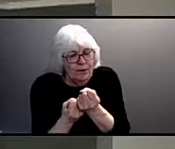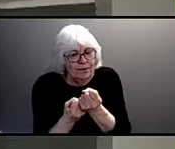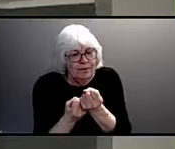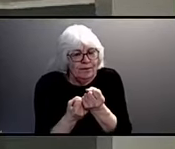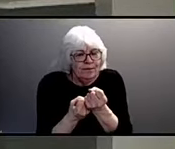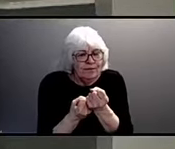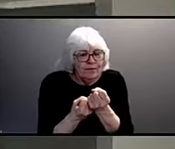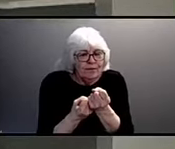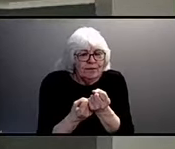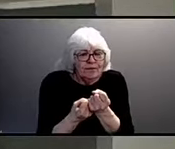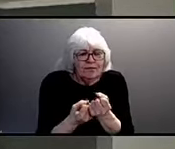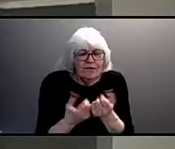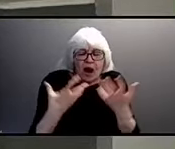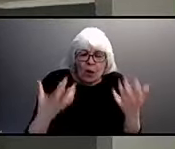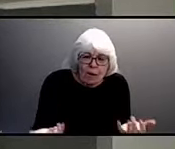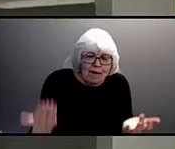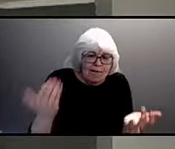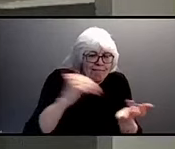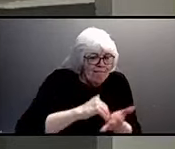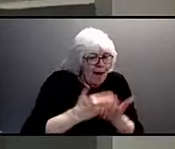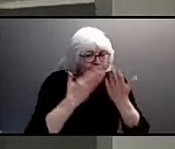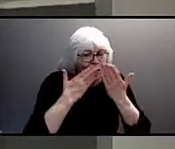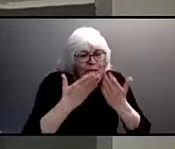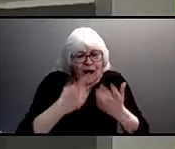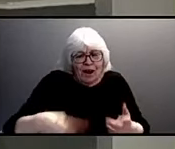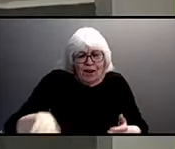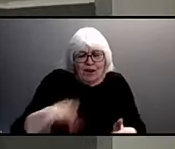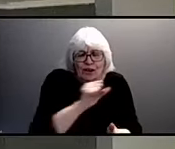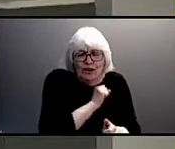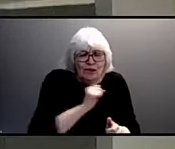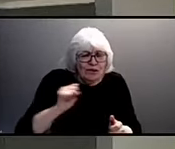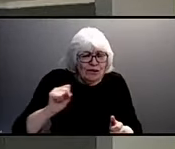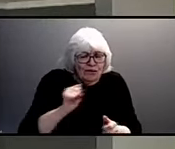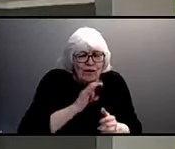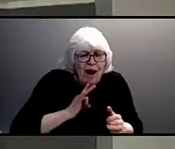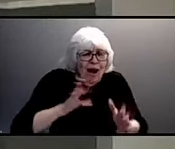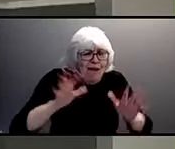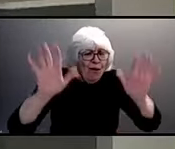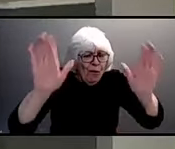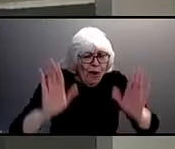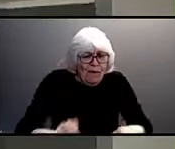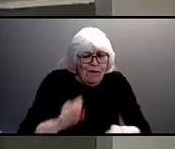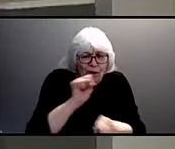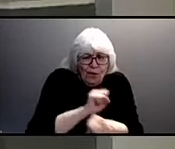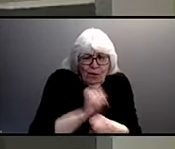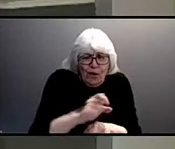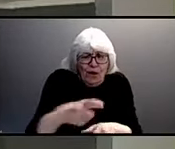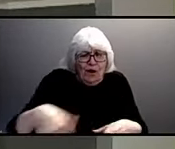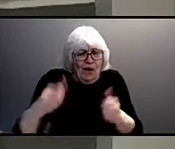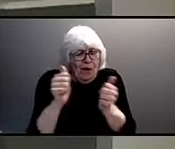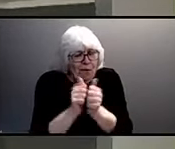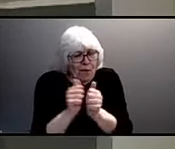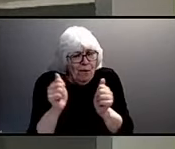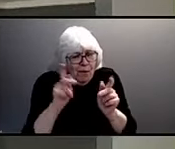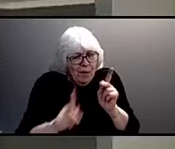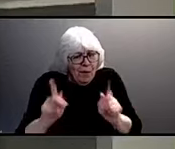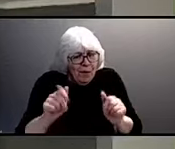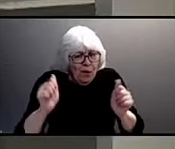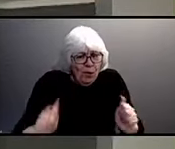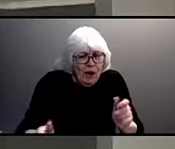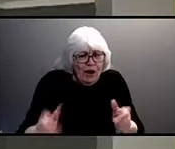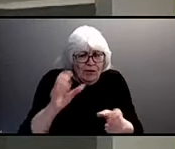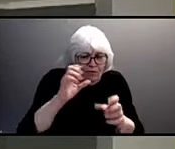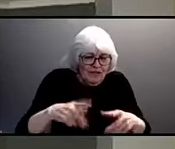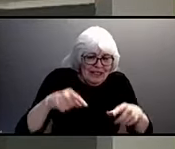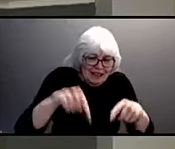job connecting with residents, creating this reentry and recovery phase, and initiating and implementing this plan to ensure that